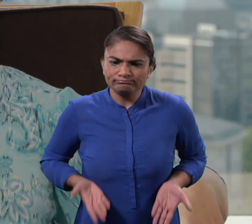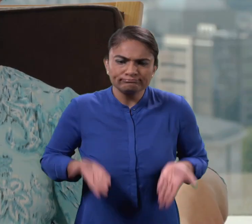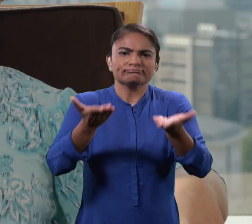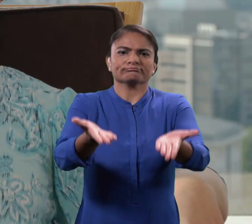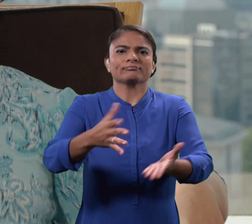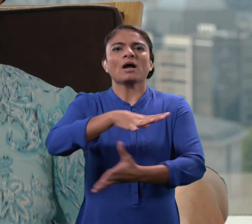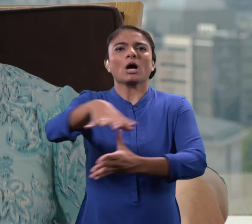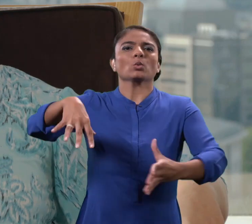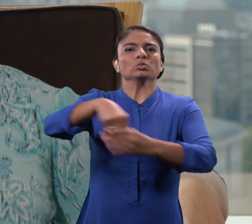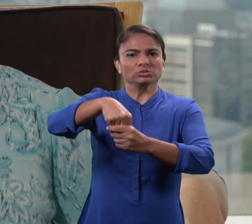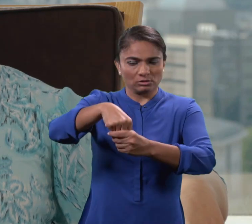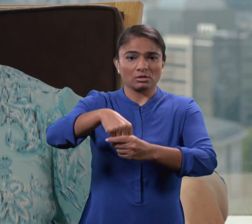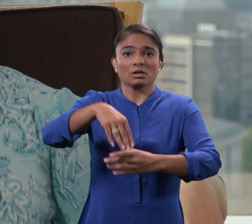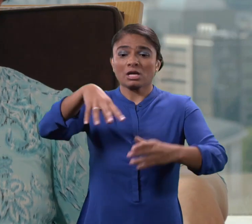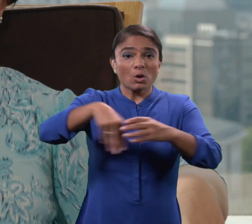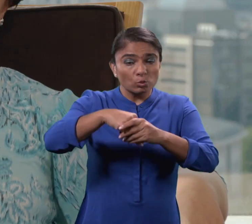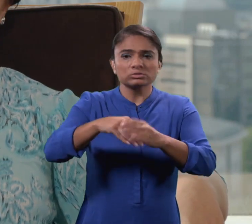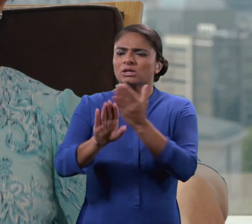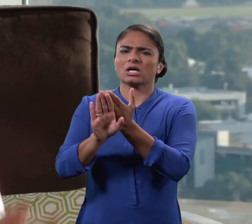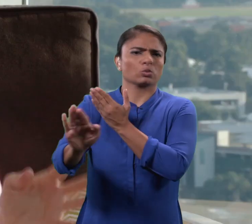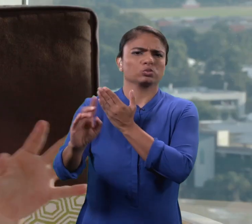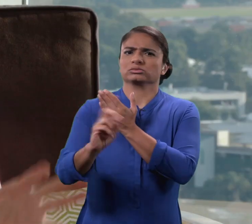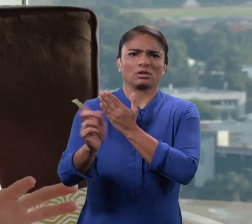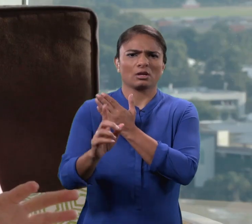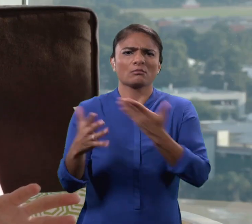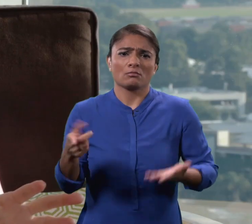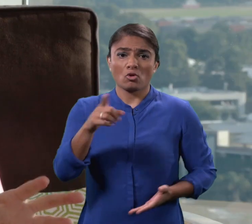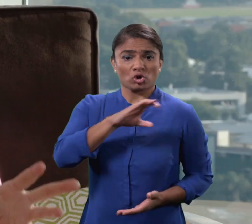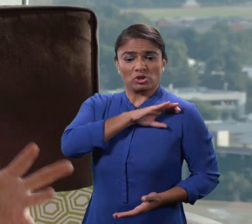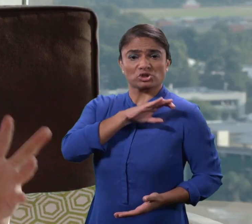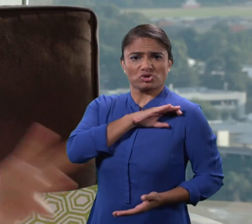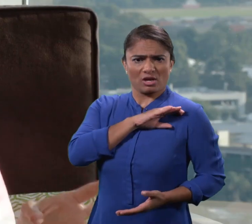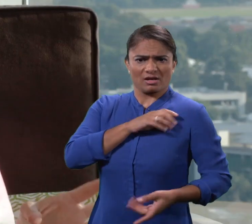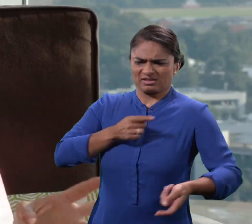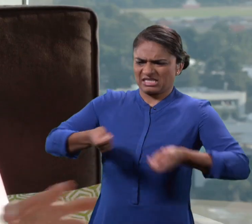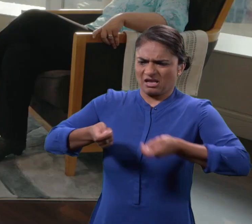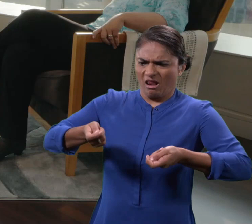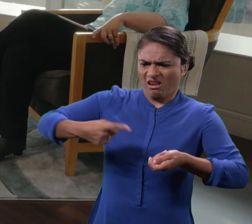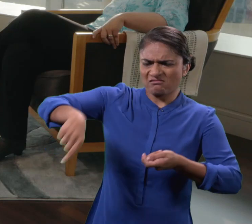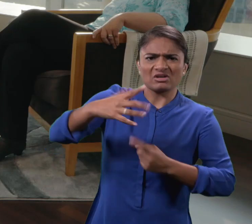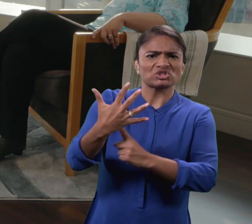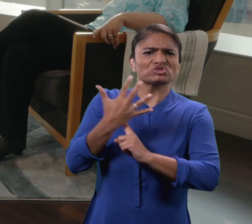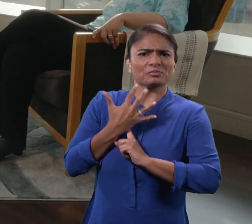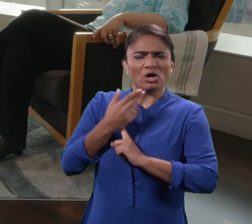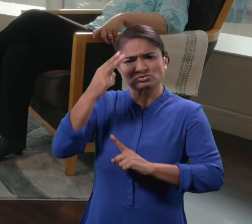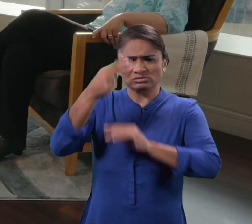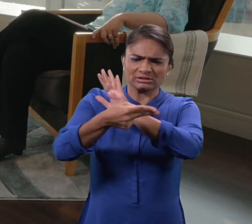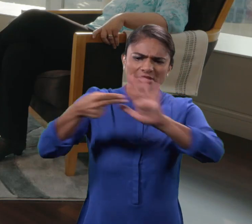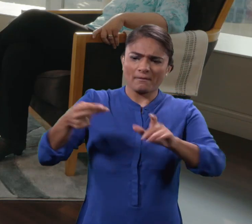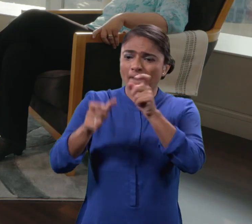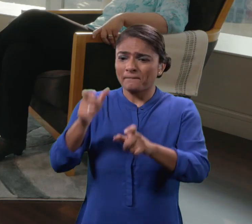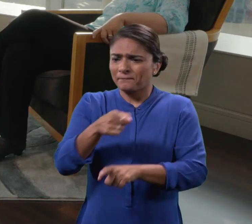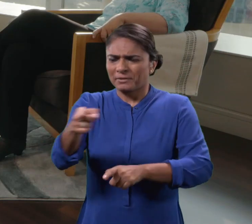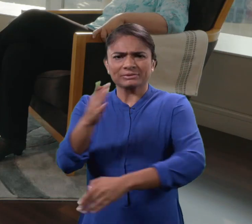create a platform for inclusion, not exclusion. How would you say does Christianity deal with the discrimination and the